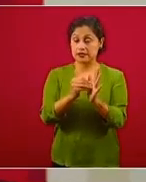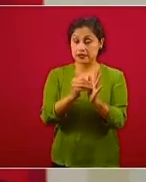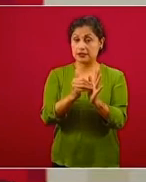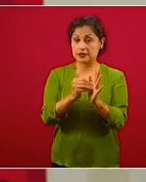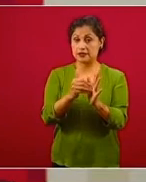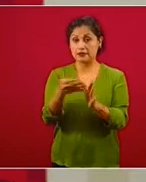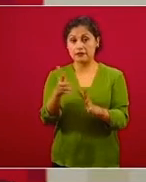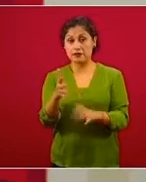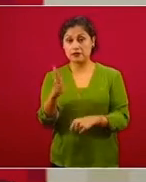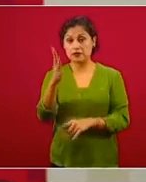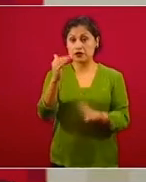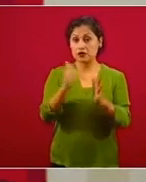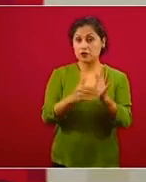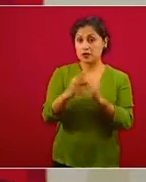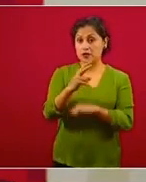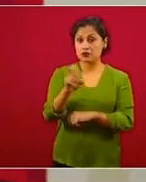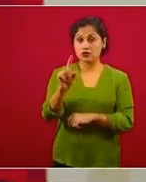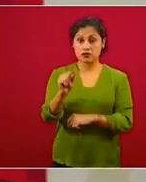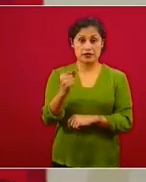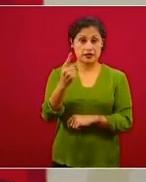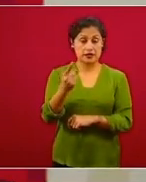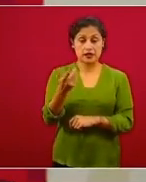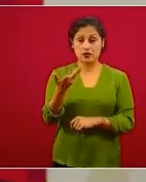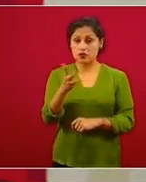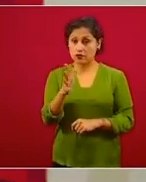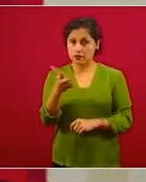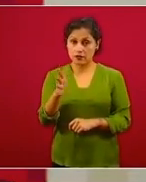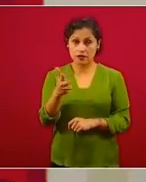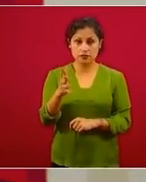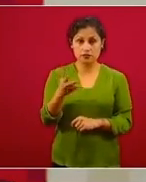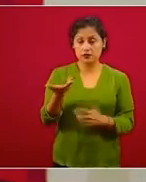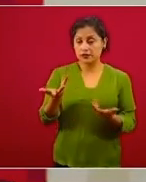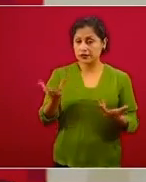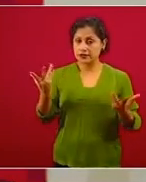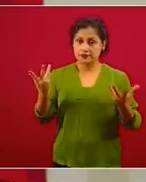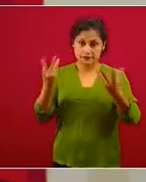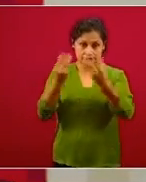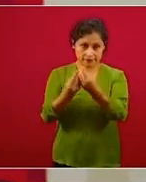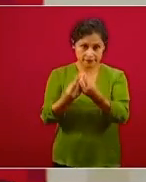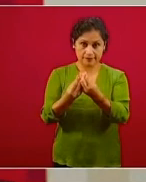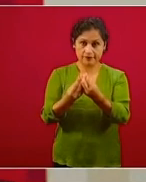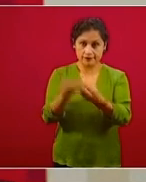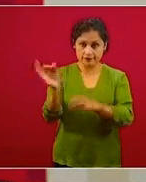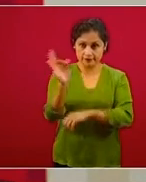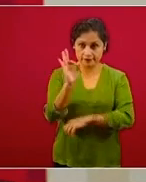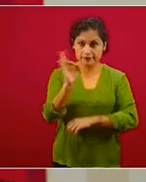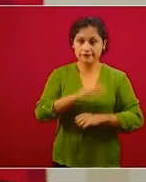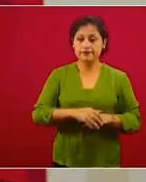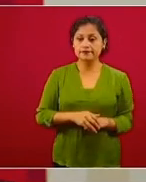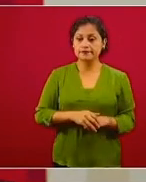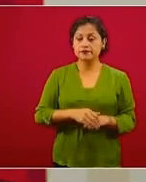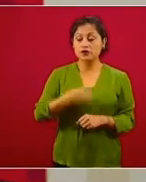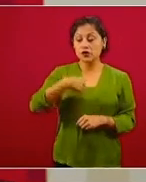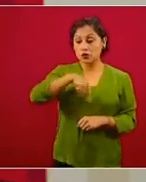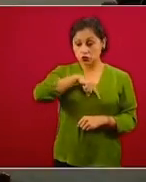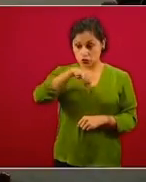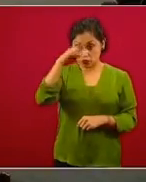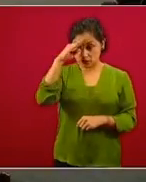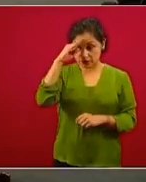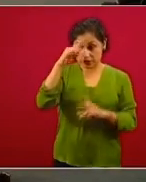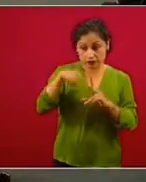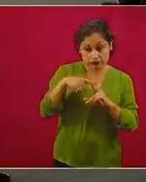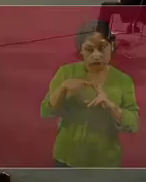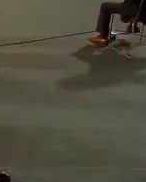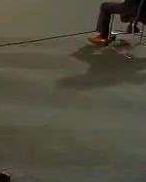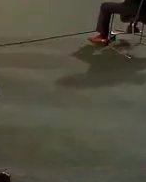poquito 5,721 5,731 si lo if we ponemos nada just más add así, 3,000 more. simplemente agregar The 3,000 más. projection, La I think proyección we see consideró this